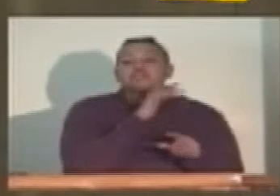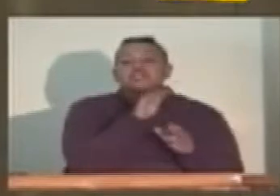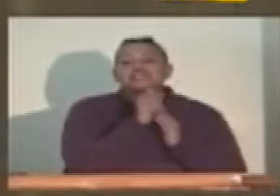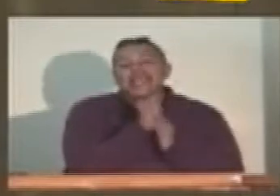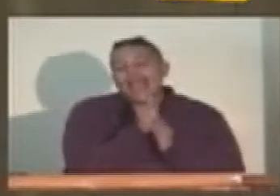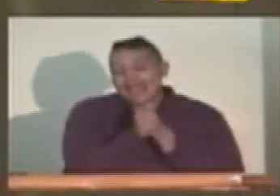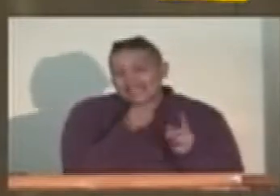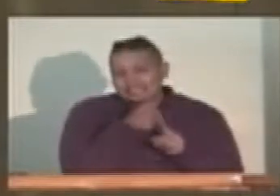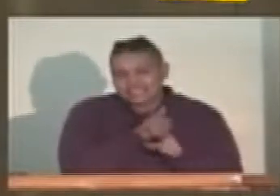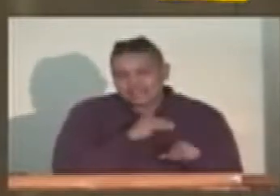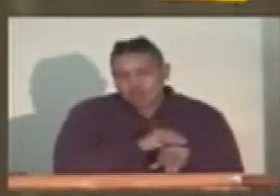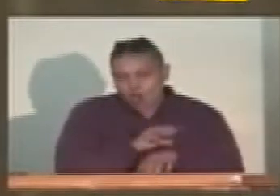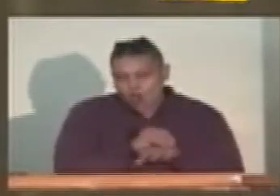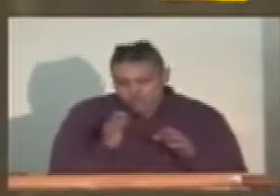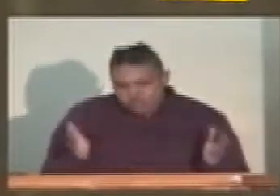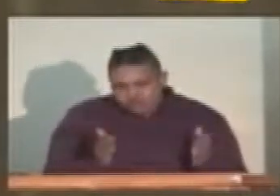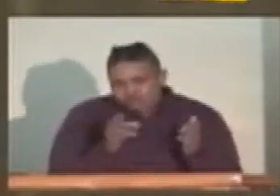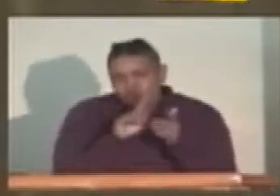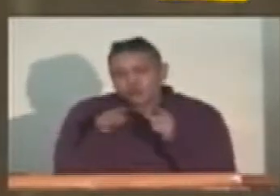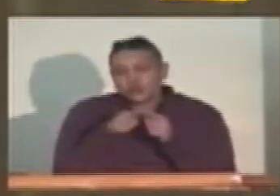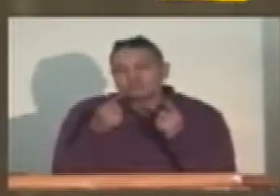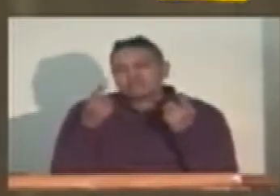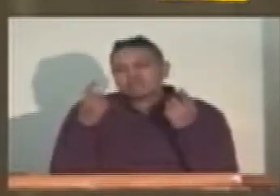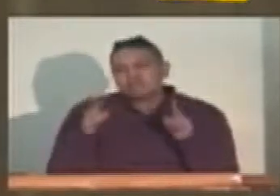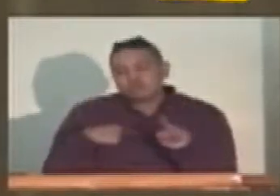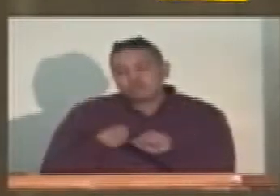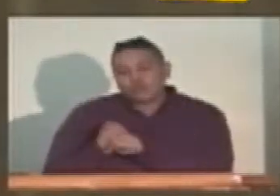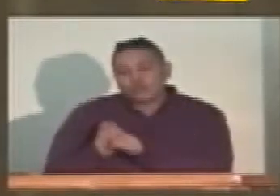guidance and counsel in things that I do.